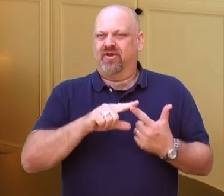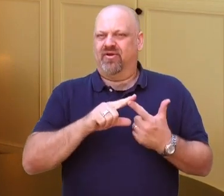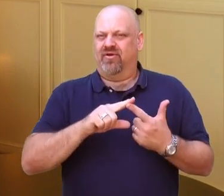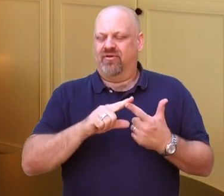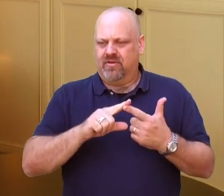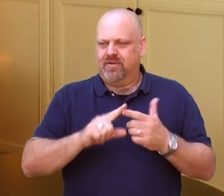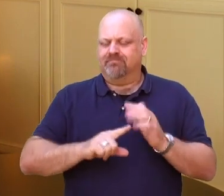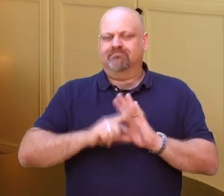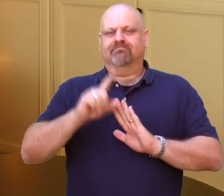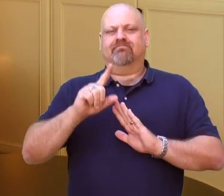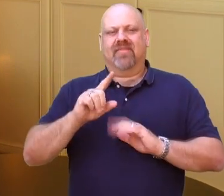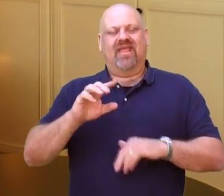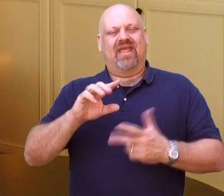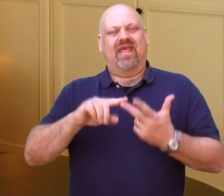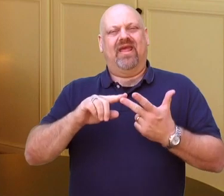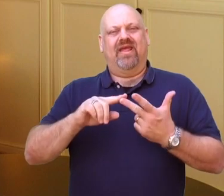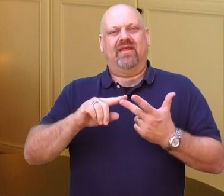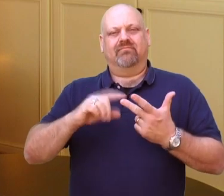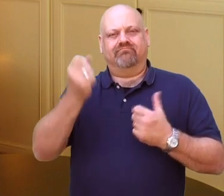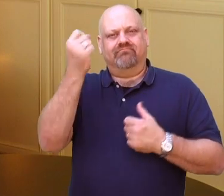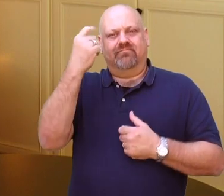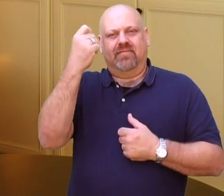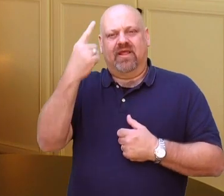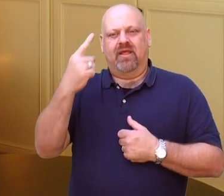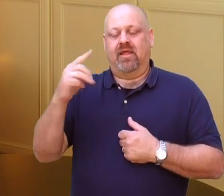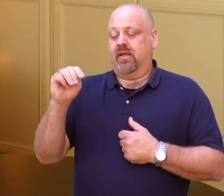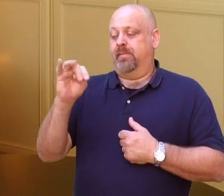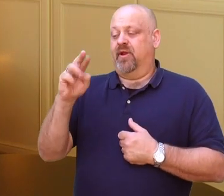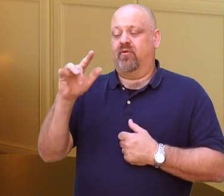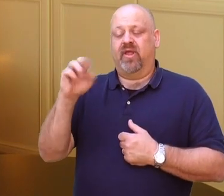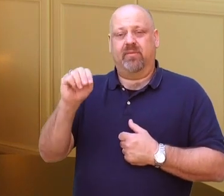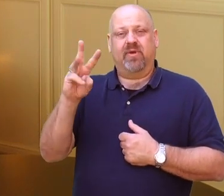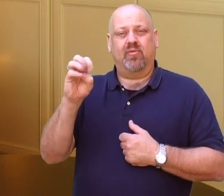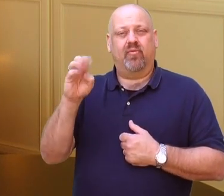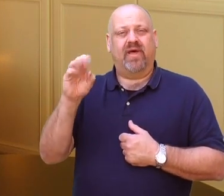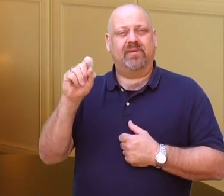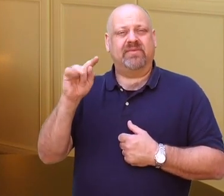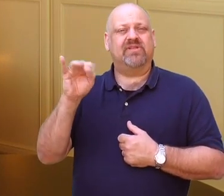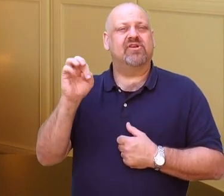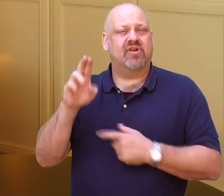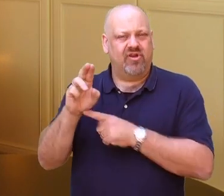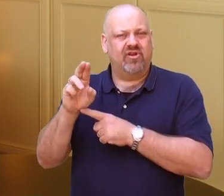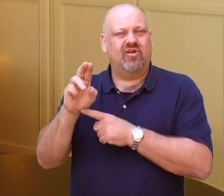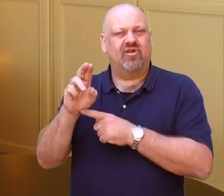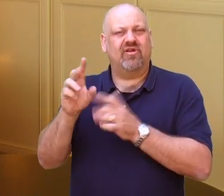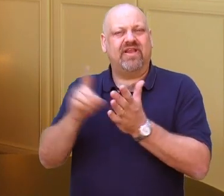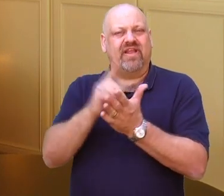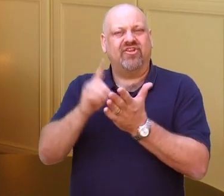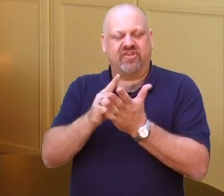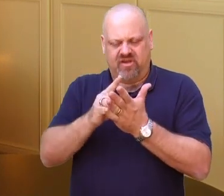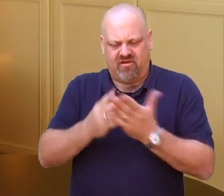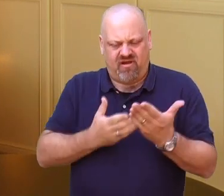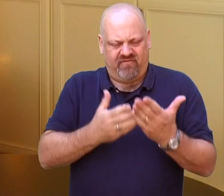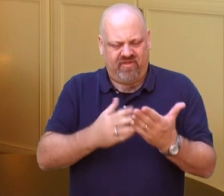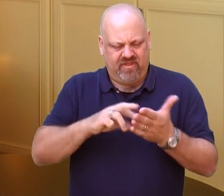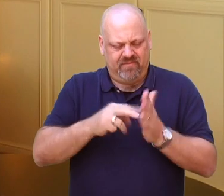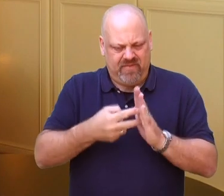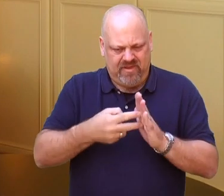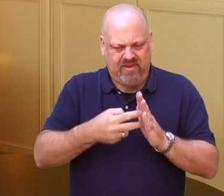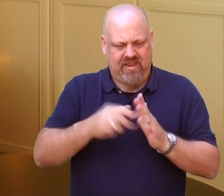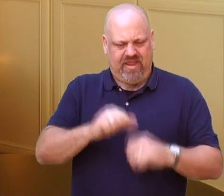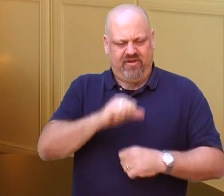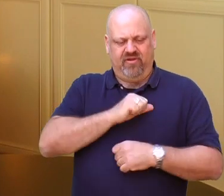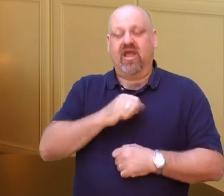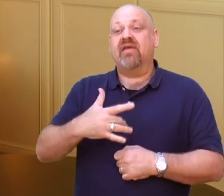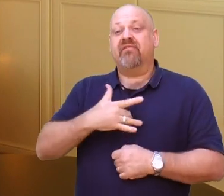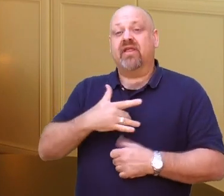altitude, and aptitude. Merriam-Webster's online dictionary offers this definition for attitude, a feeling or a